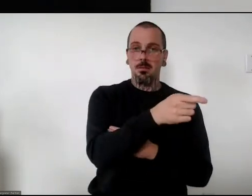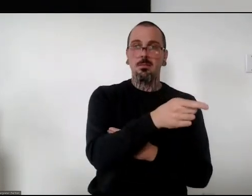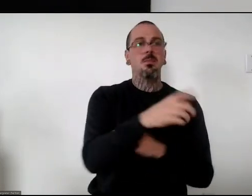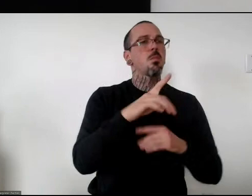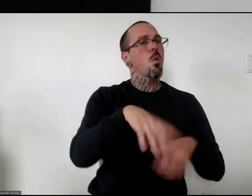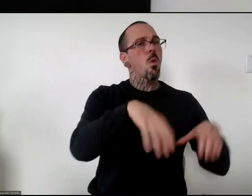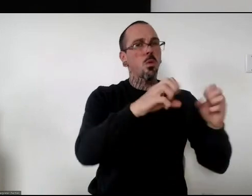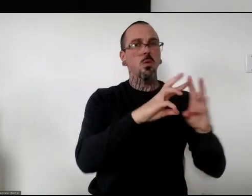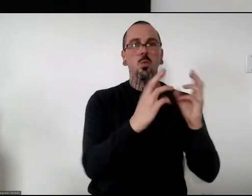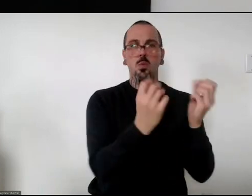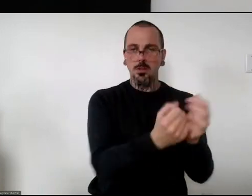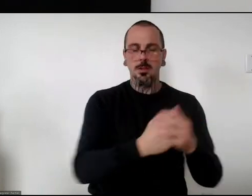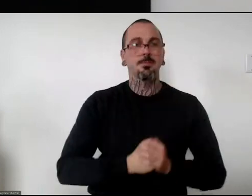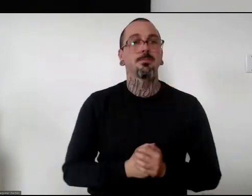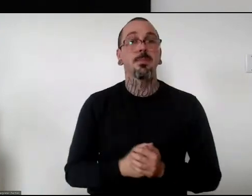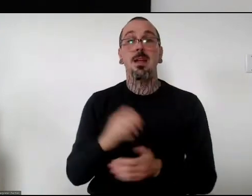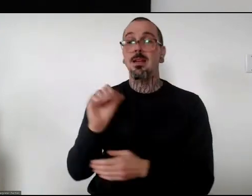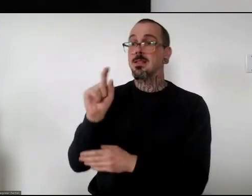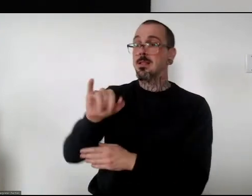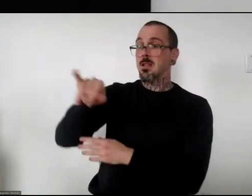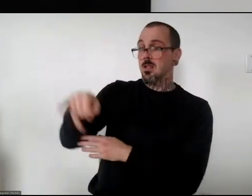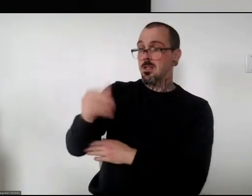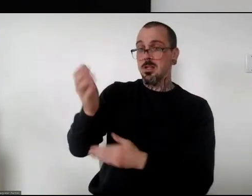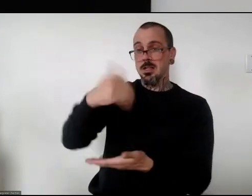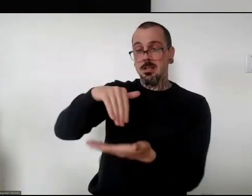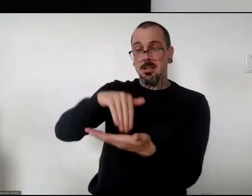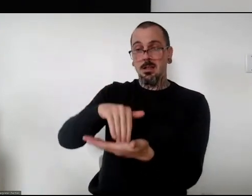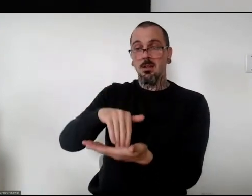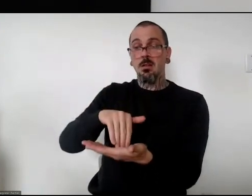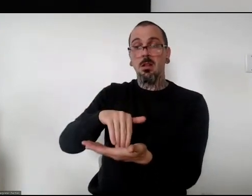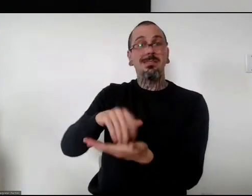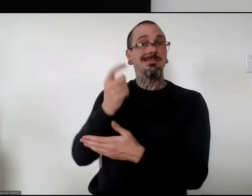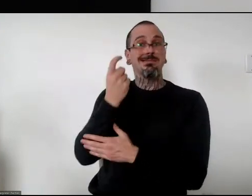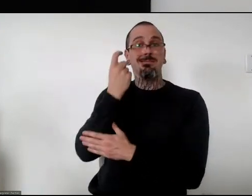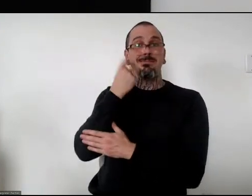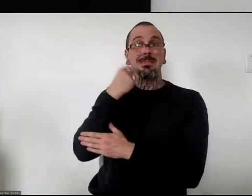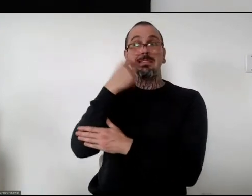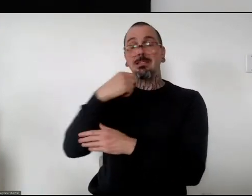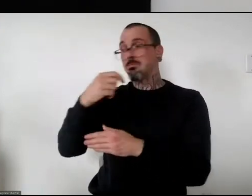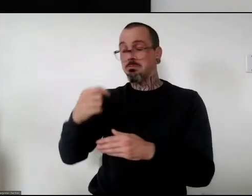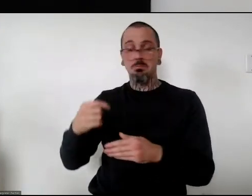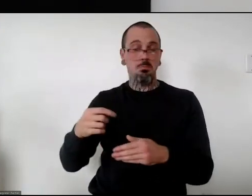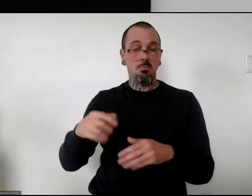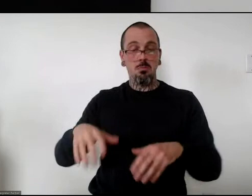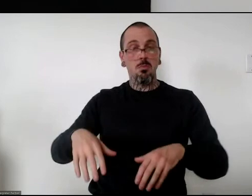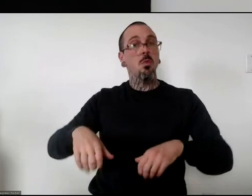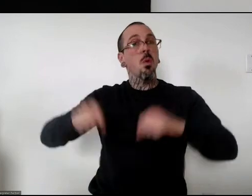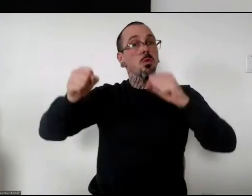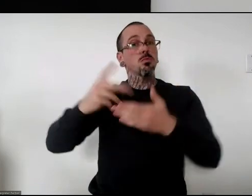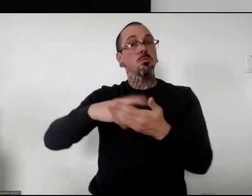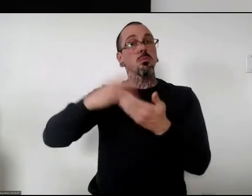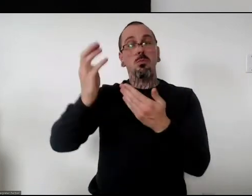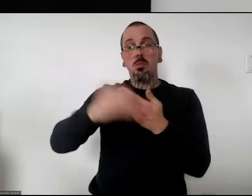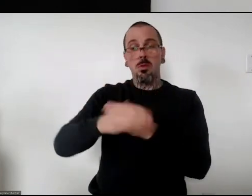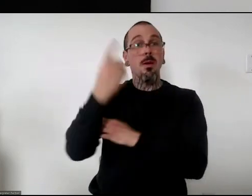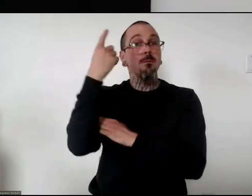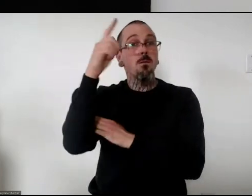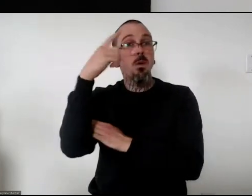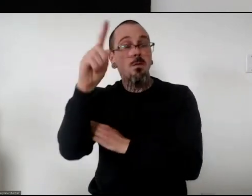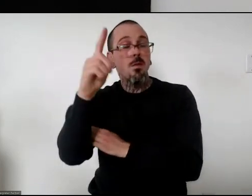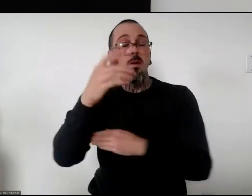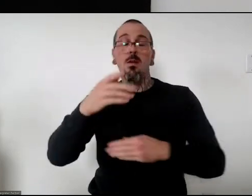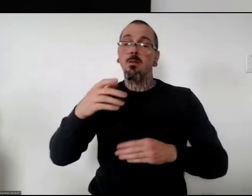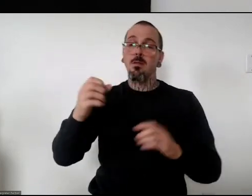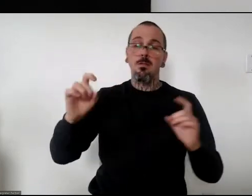Them, a free online community course about gender-based violence, and Violence Prevention Avalon East is launching a new